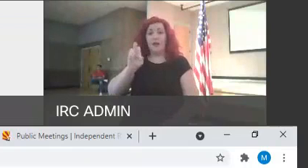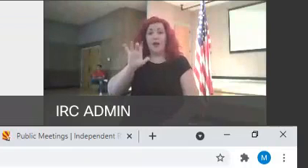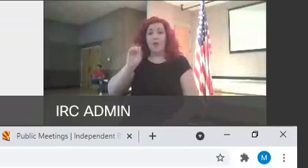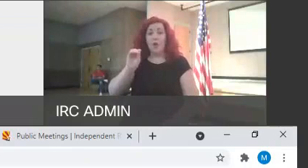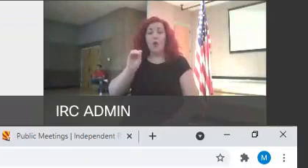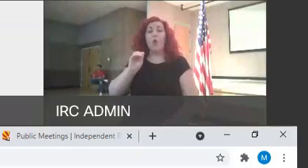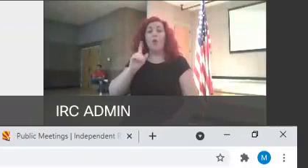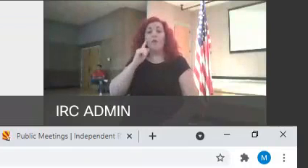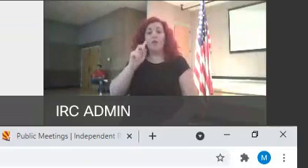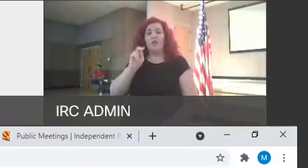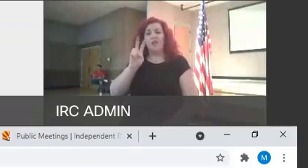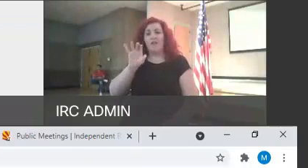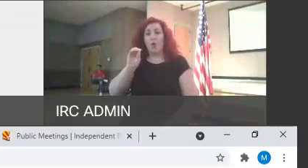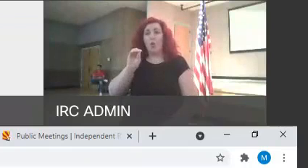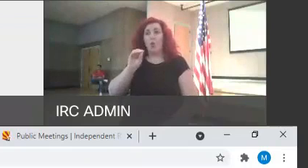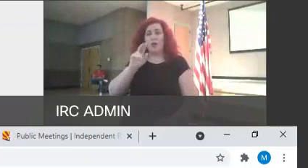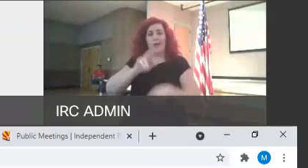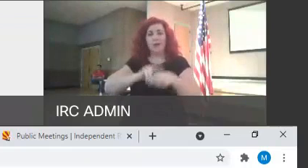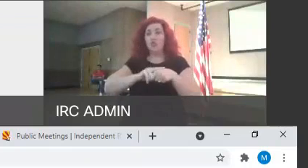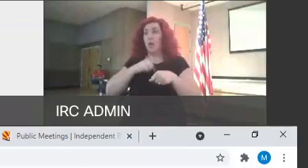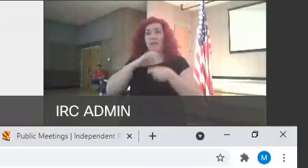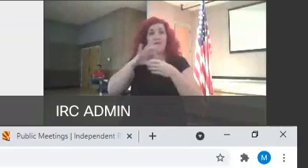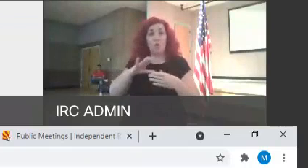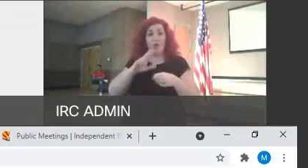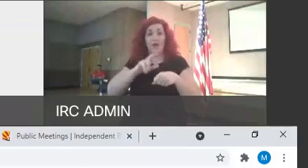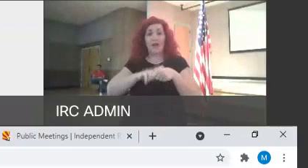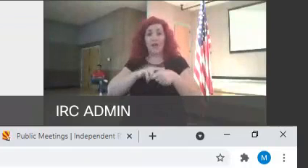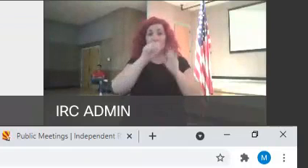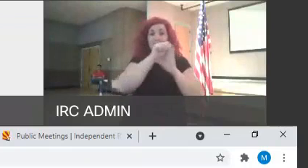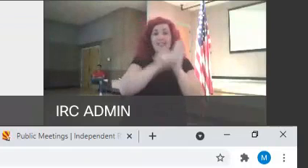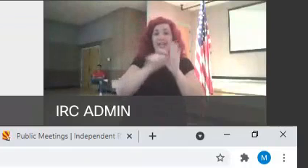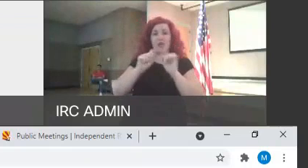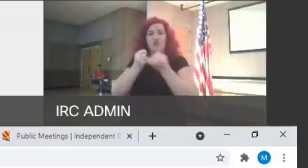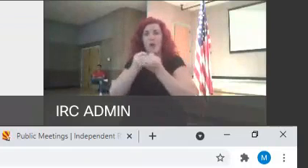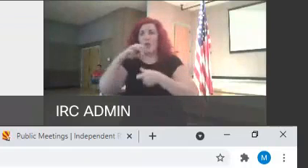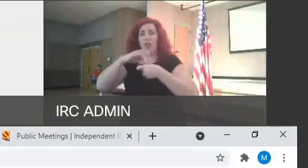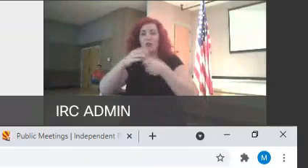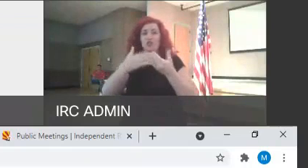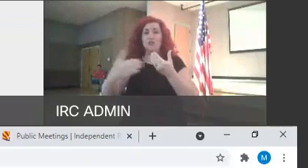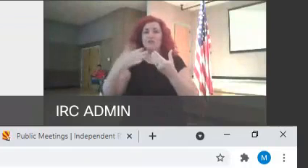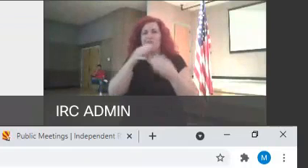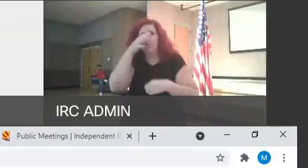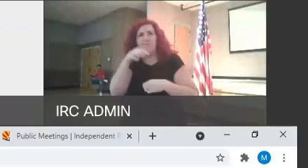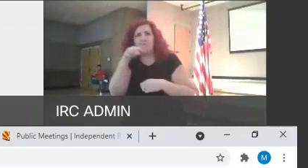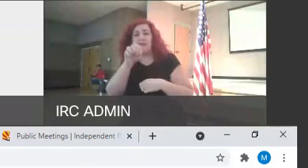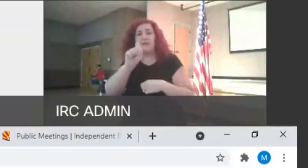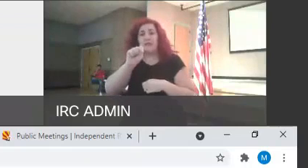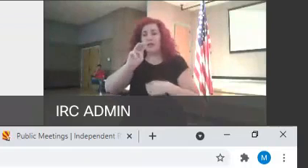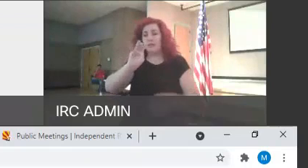Navajo Nation. I'm a voter in national, state, and tribal elections down the road here at St. Michael's Chapter in Apache